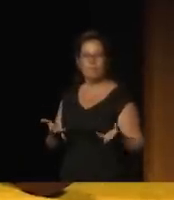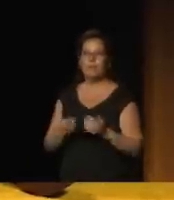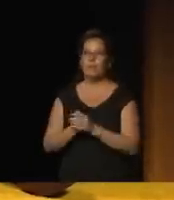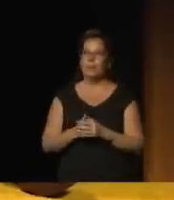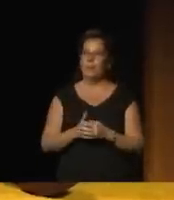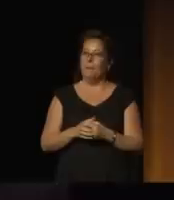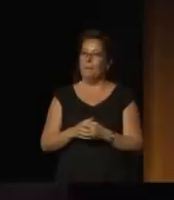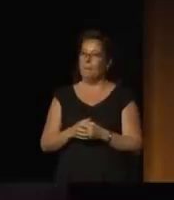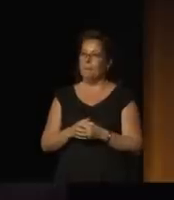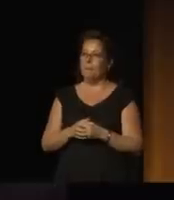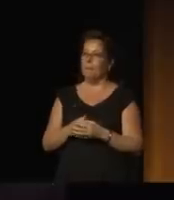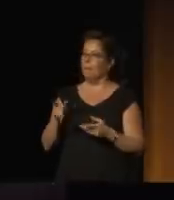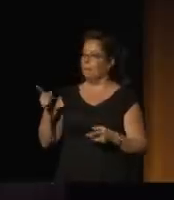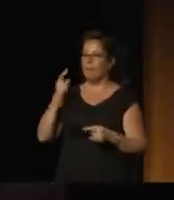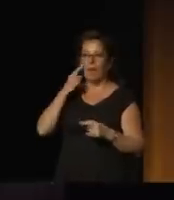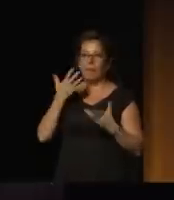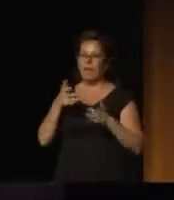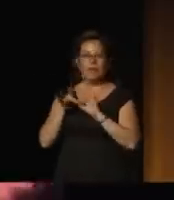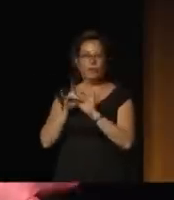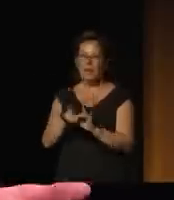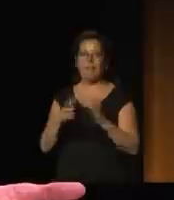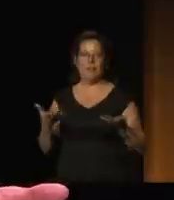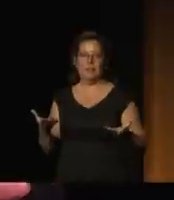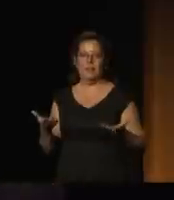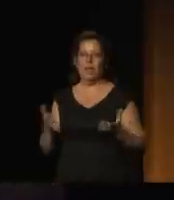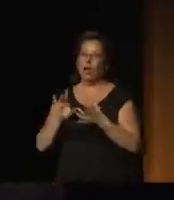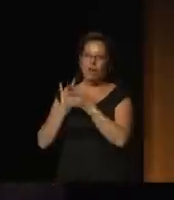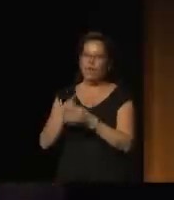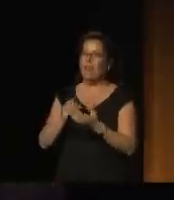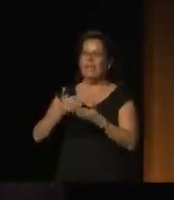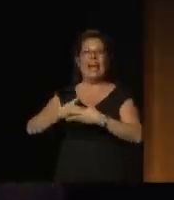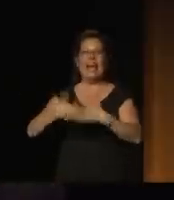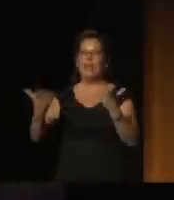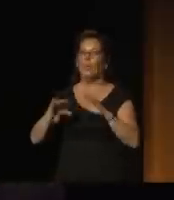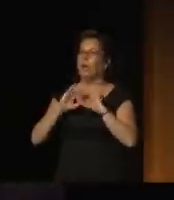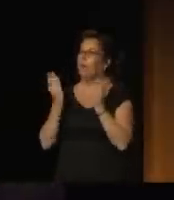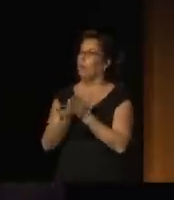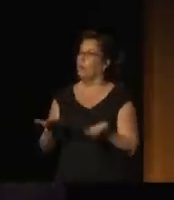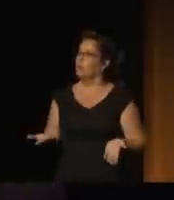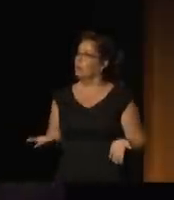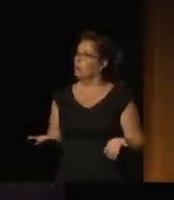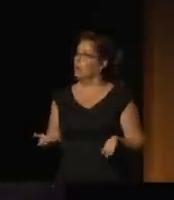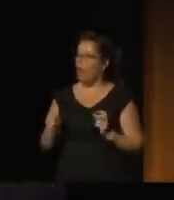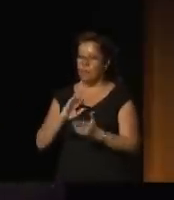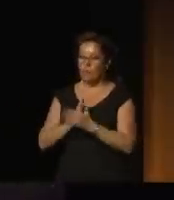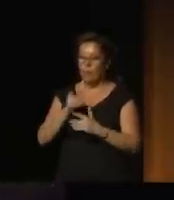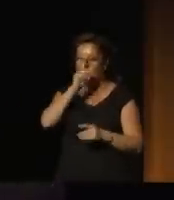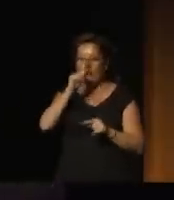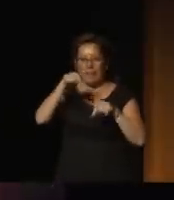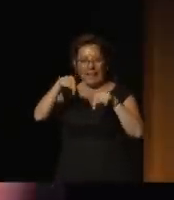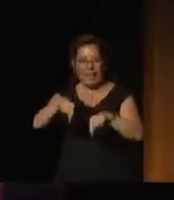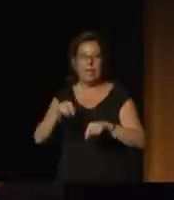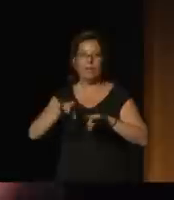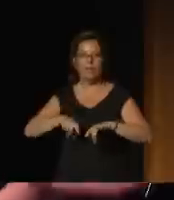touch on that, I mean, I think that is absolutely relevant. It's relevant everywhere, because I'm pretty sure that people here in the workplace are dealing with the